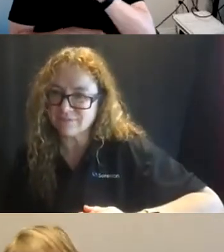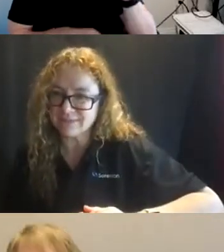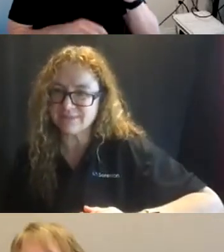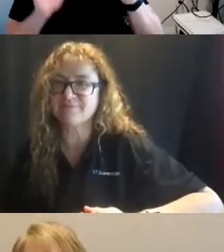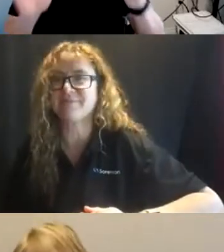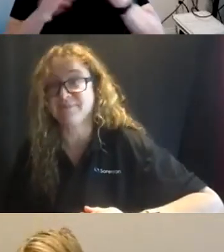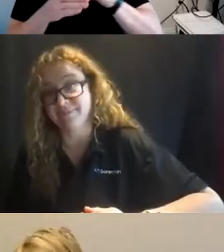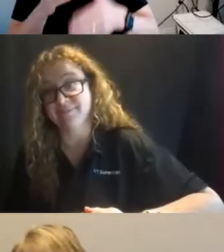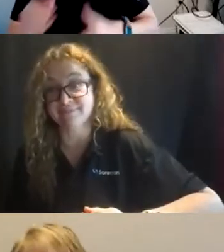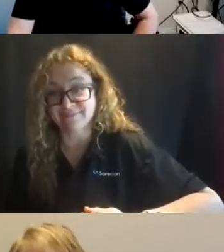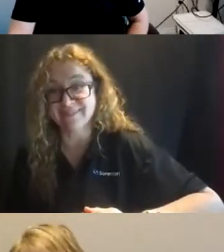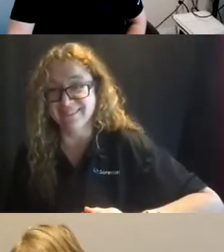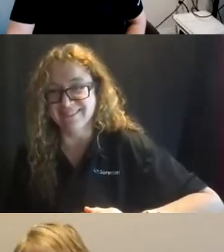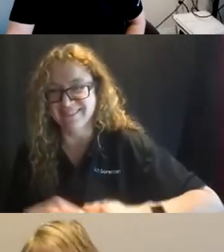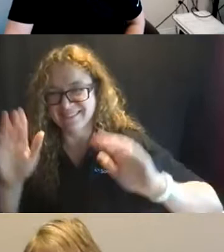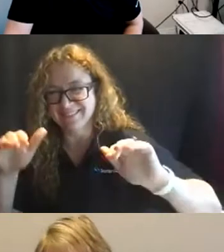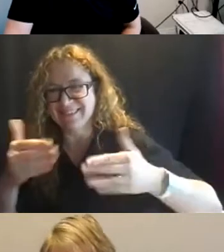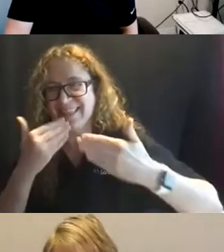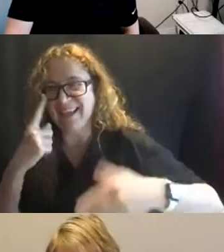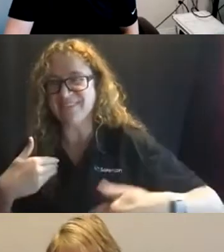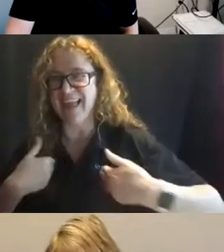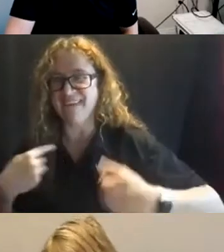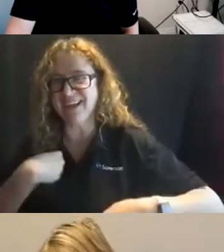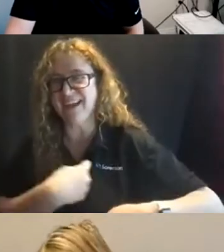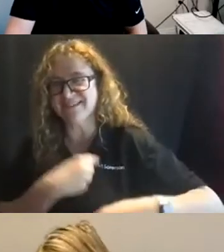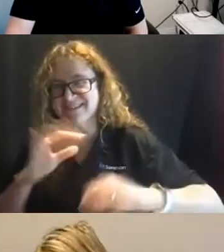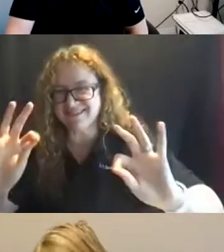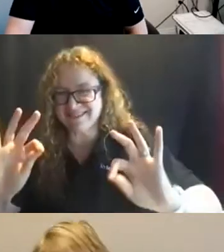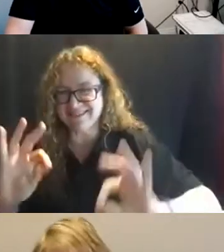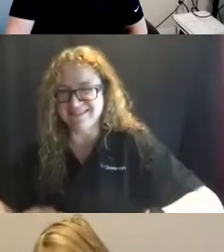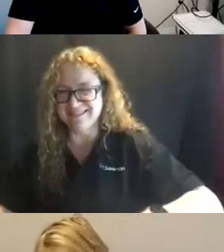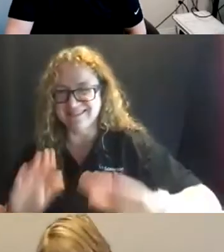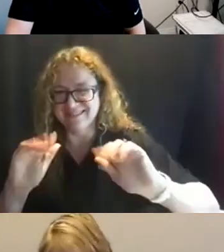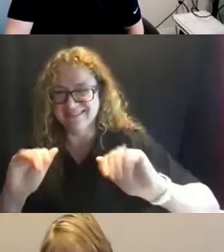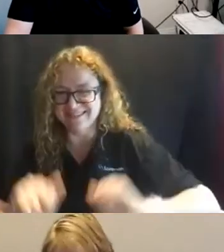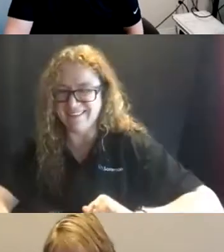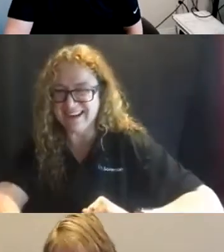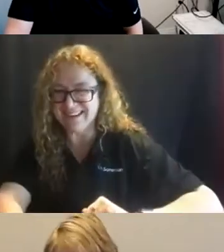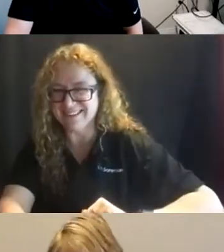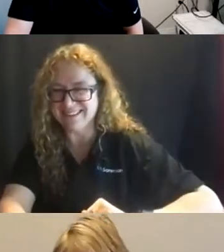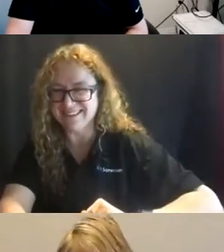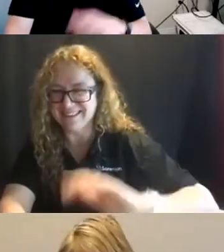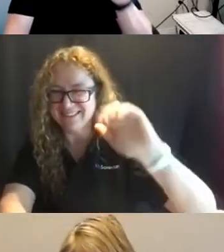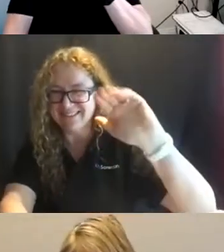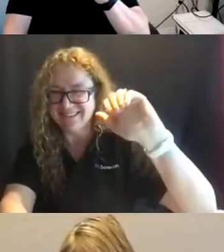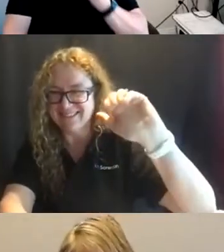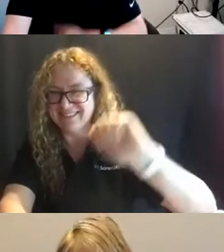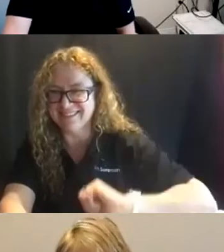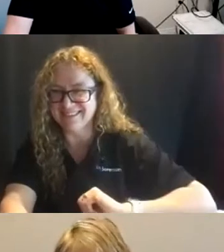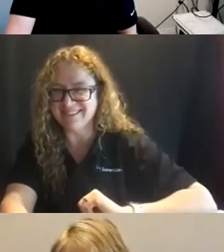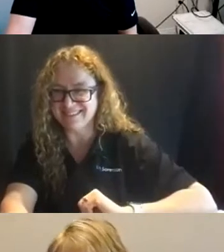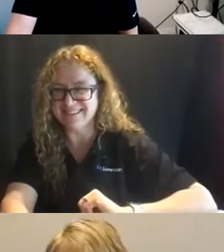St. Patrick's Day. Have a wonderful weekend. Elena saying thank you so much for having us today.